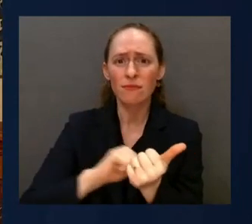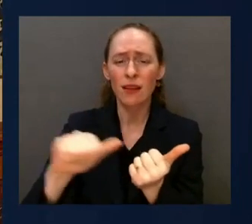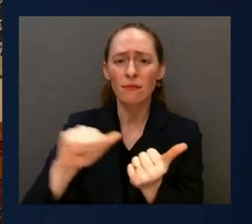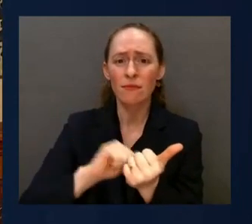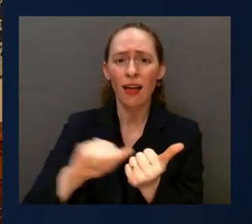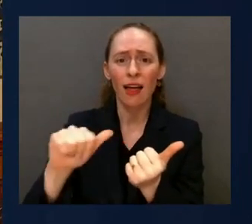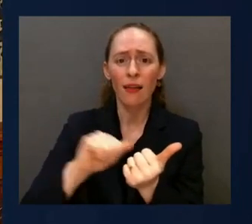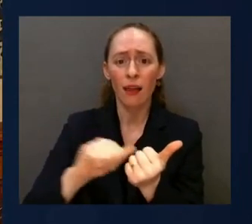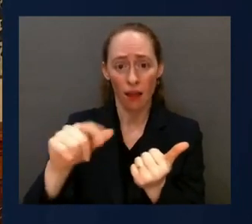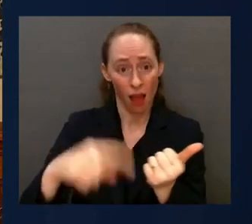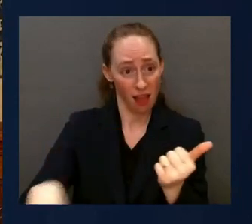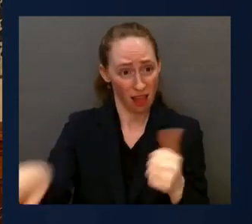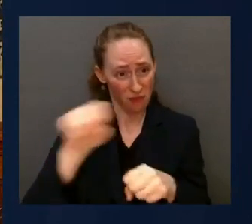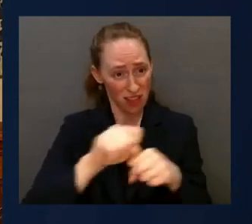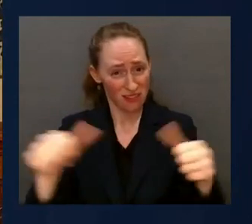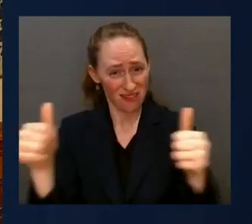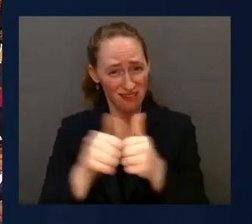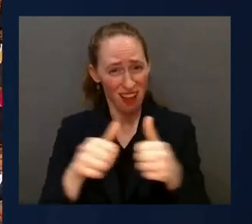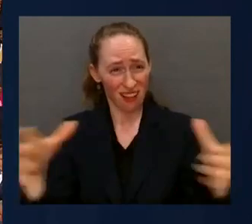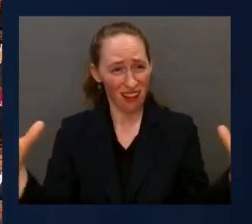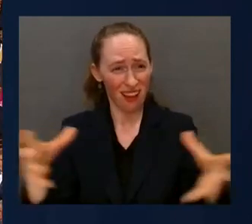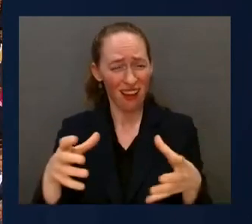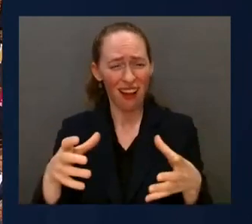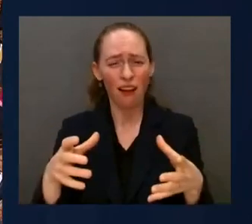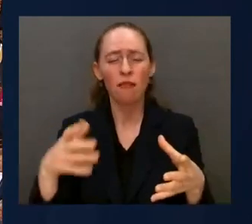things in this Congress as well.